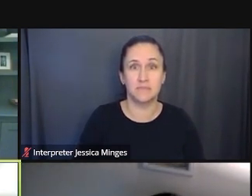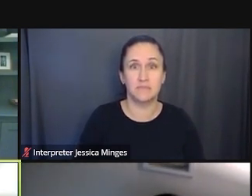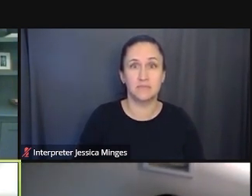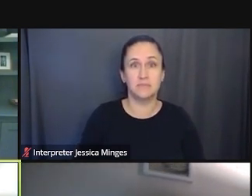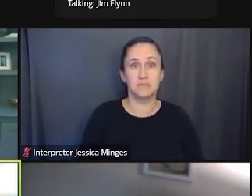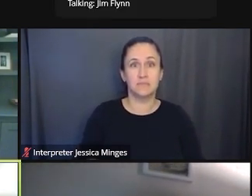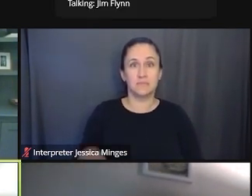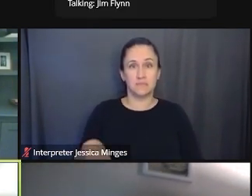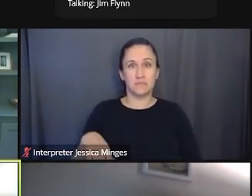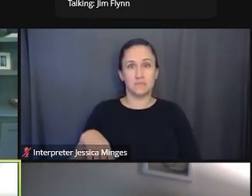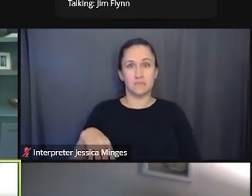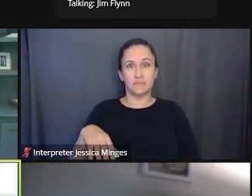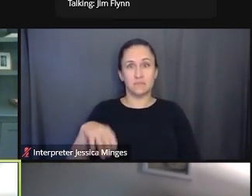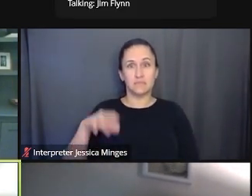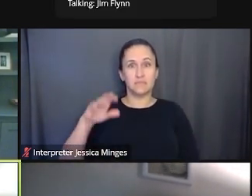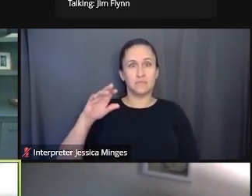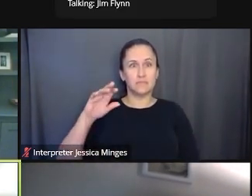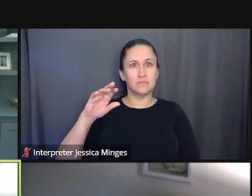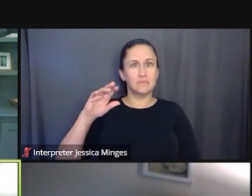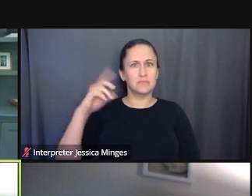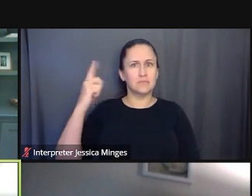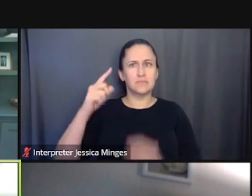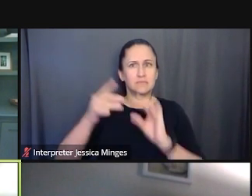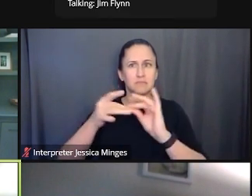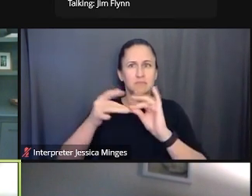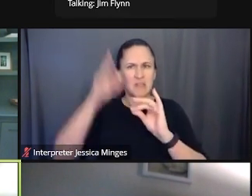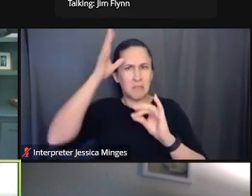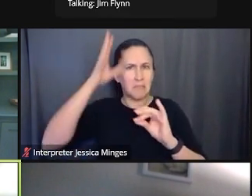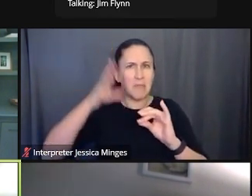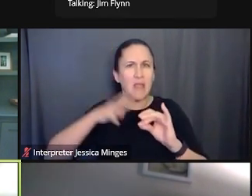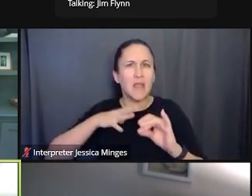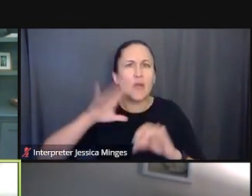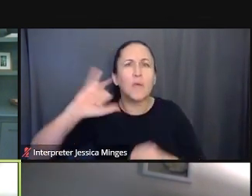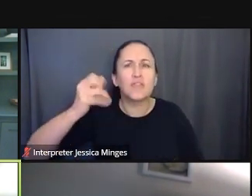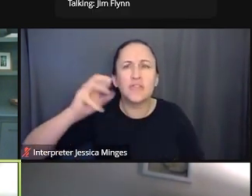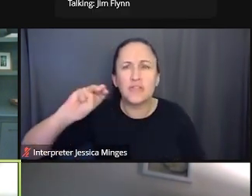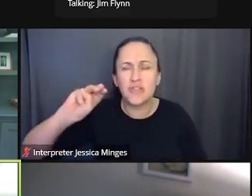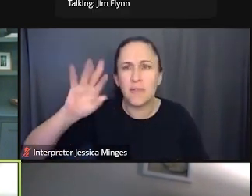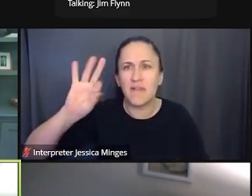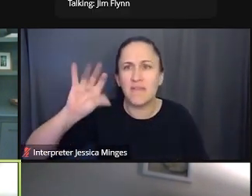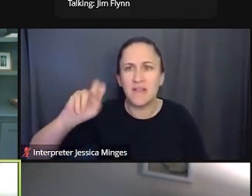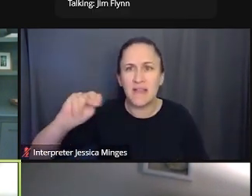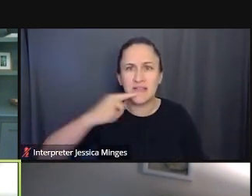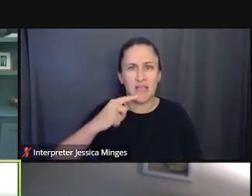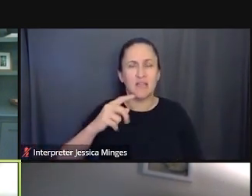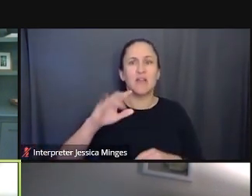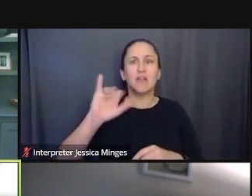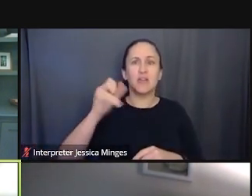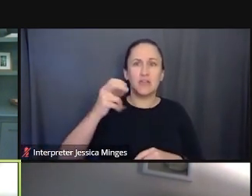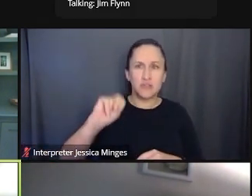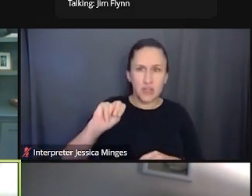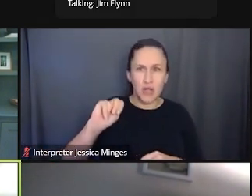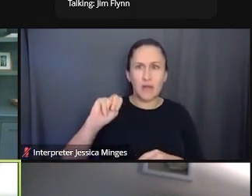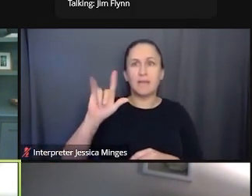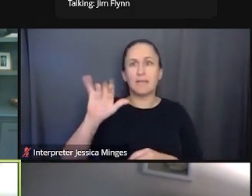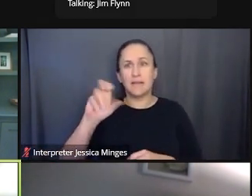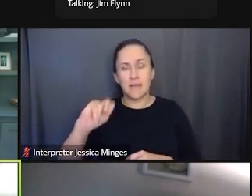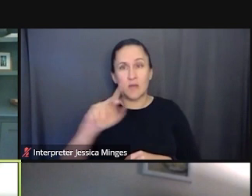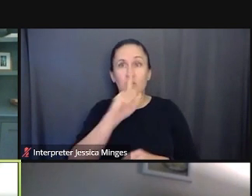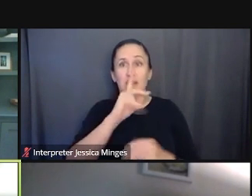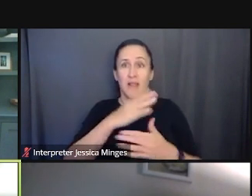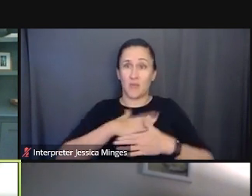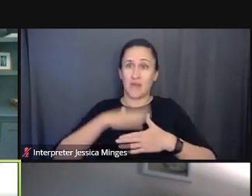Yeah, I'm- John and Lillian, I'll just say, I appreciate the work because really the